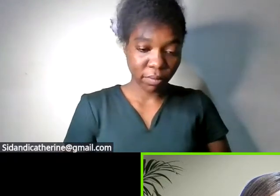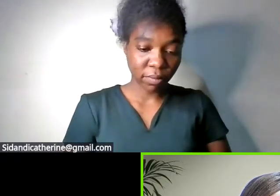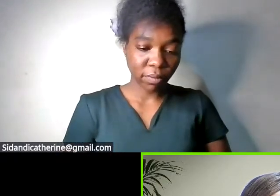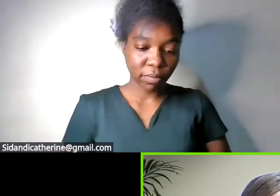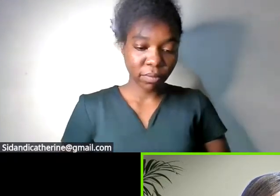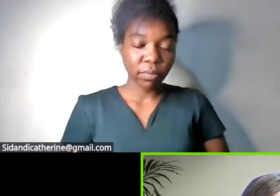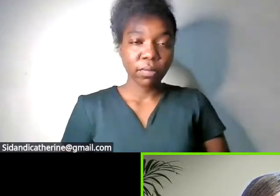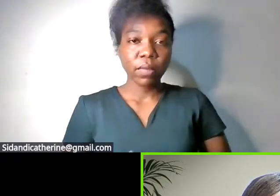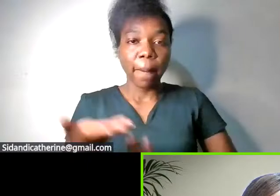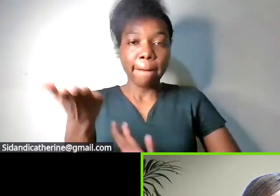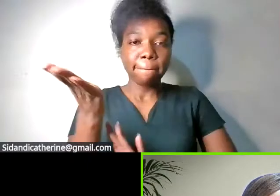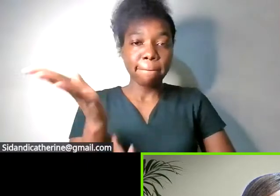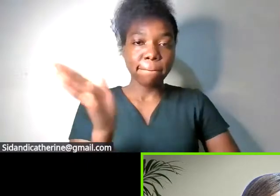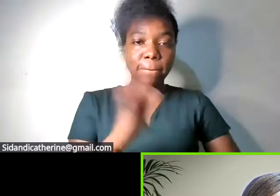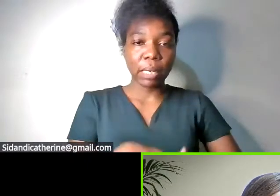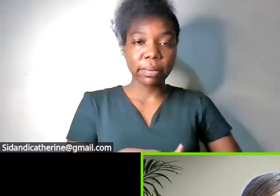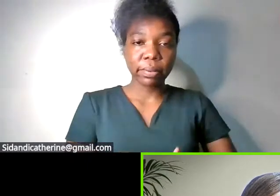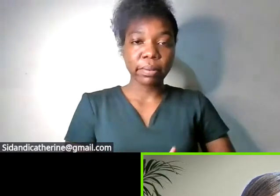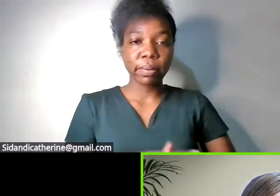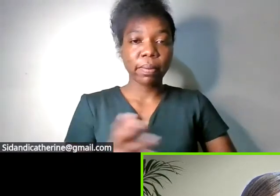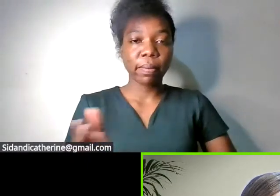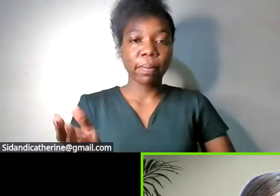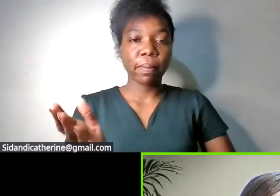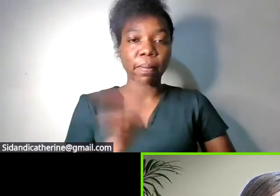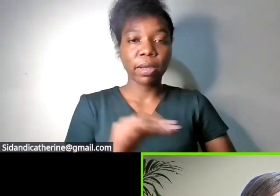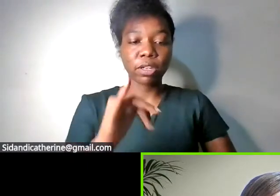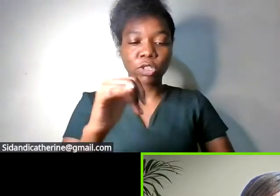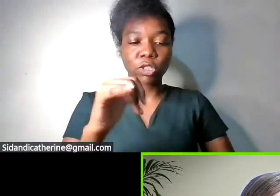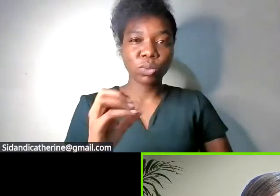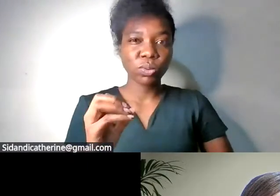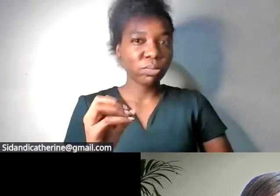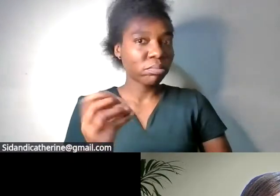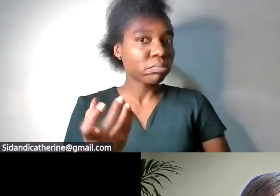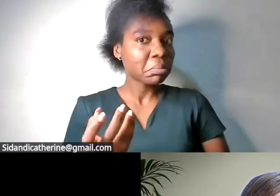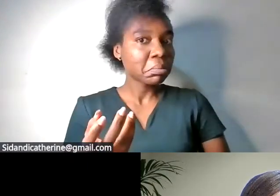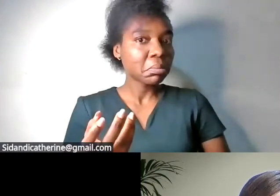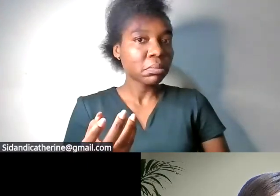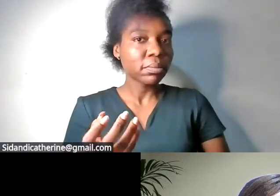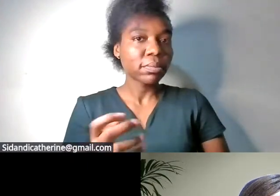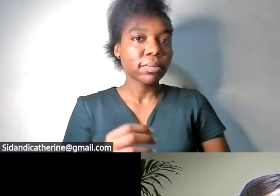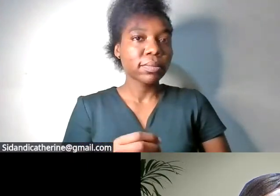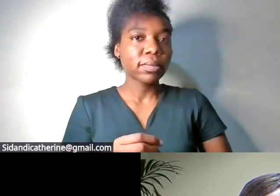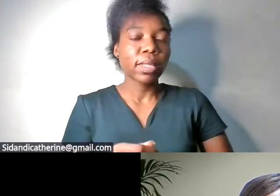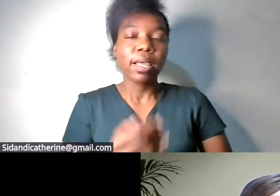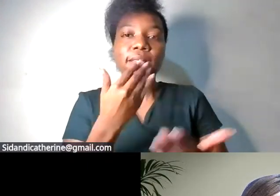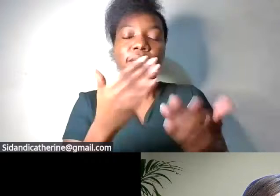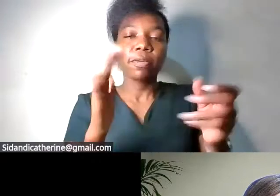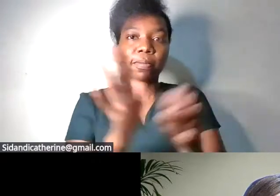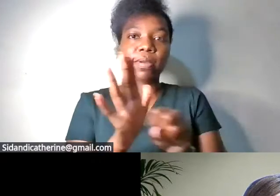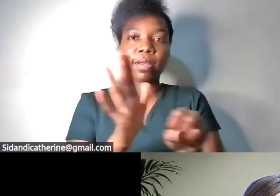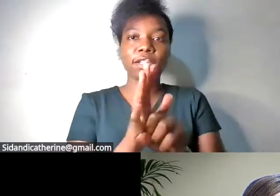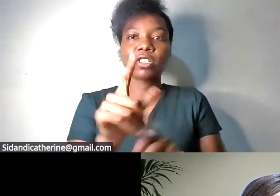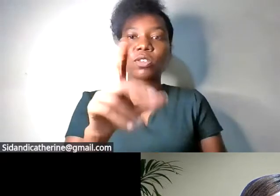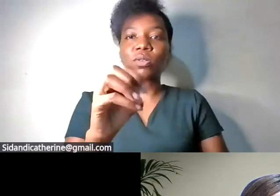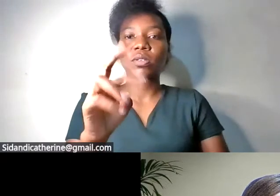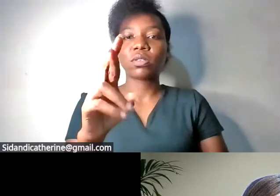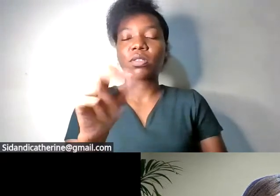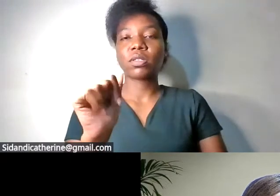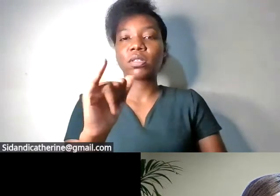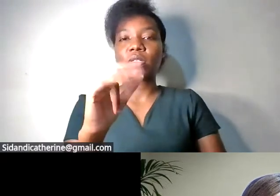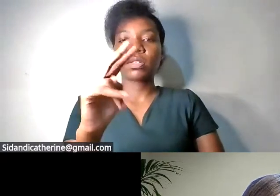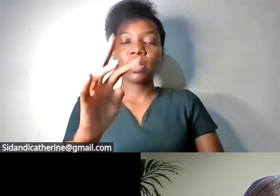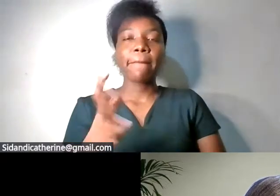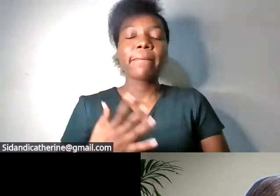Over to you, back to you, Joe. Thank you very much, Lorraine. I'm now very privileged and honored